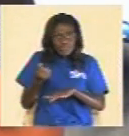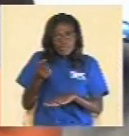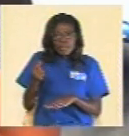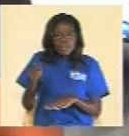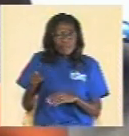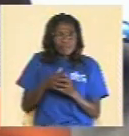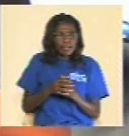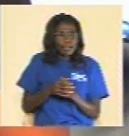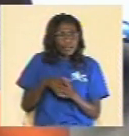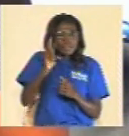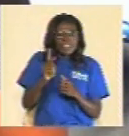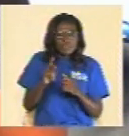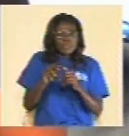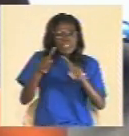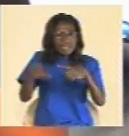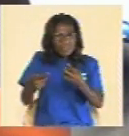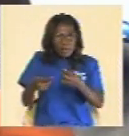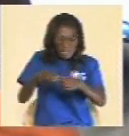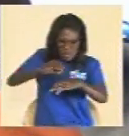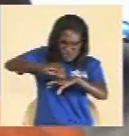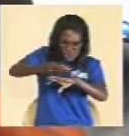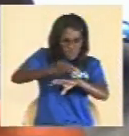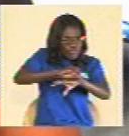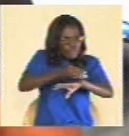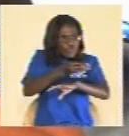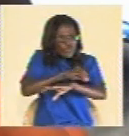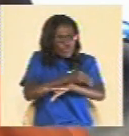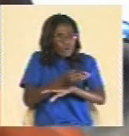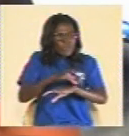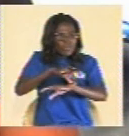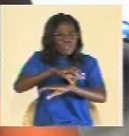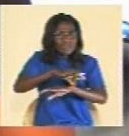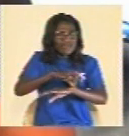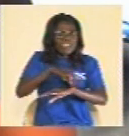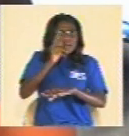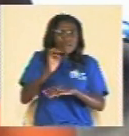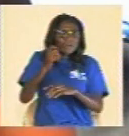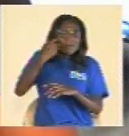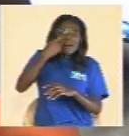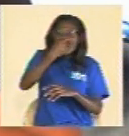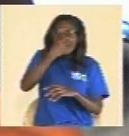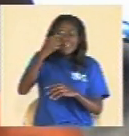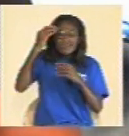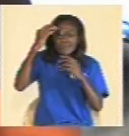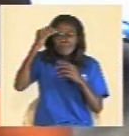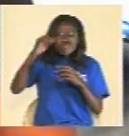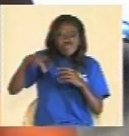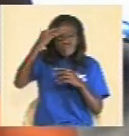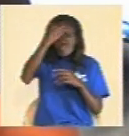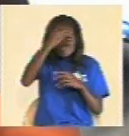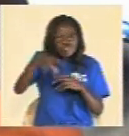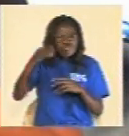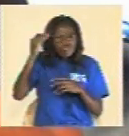unusual growth on the skin, loss of eyelashes and eyebrows,